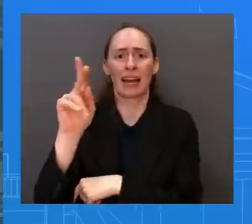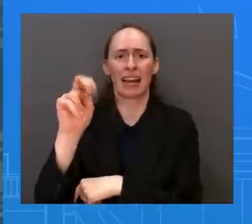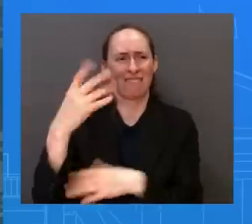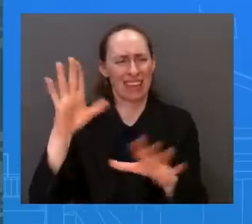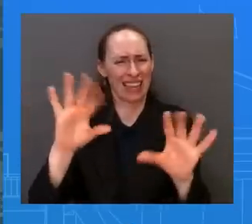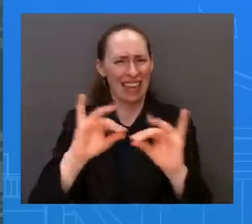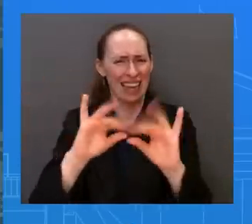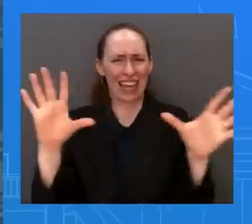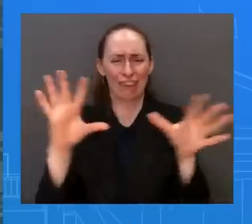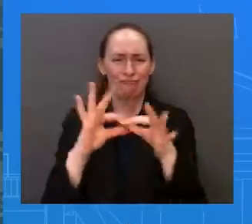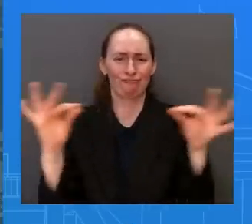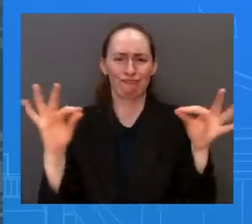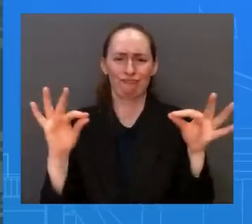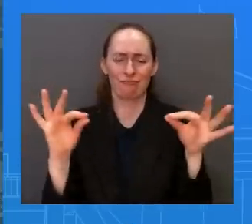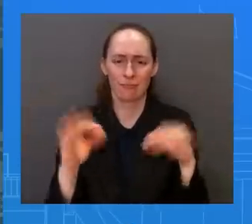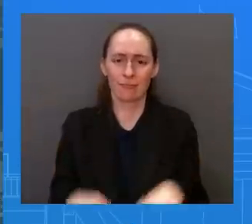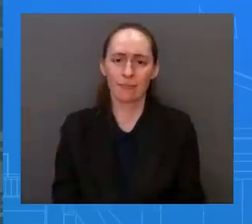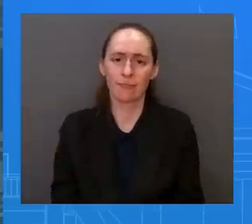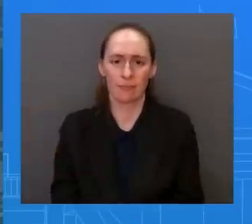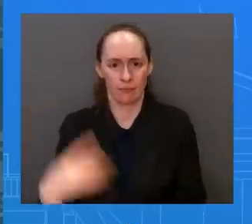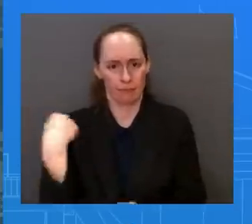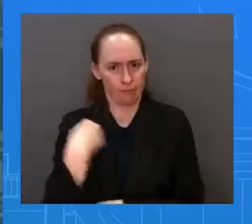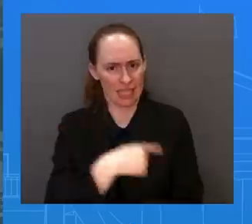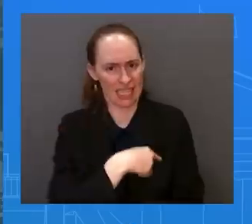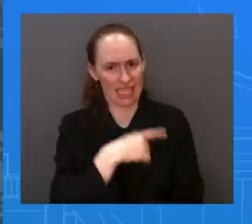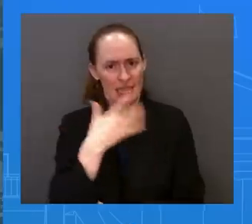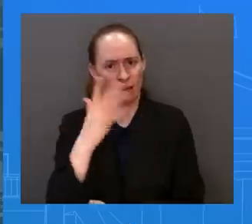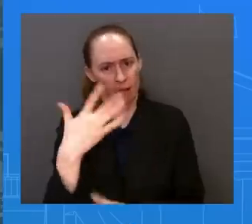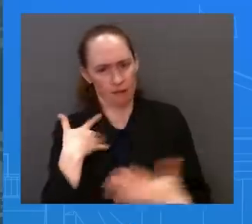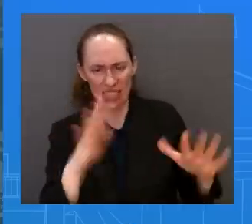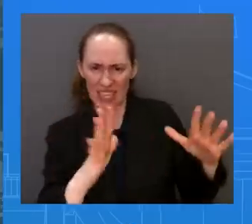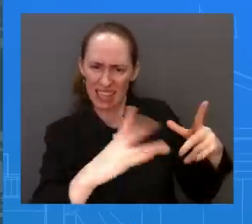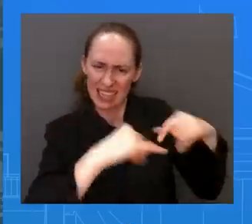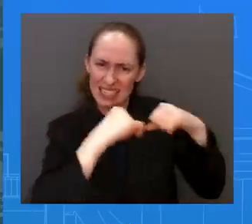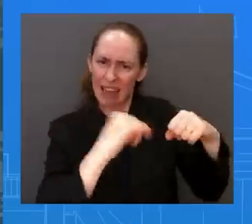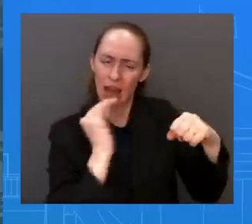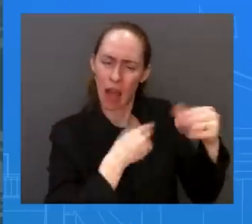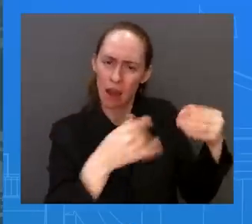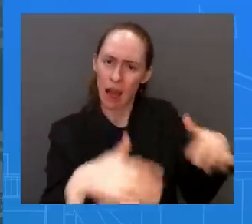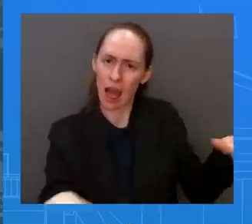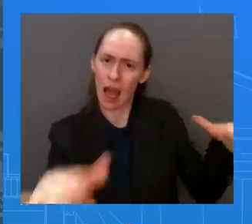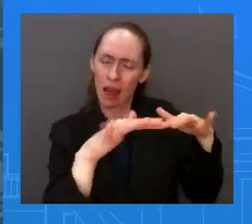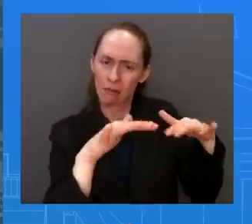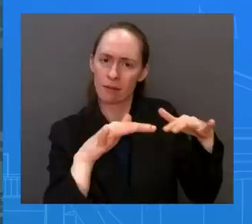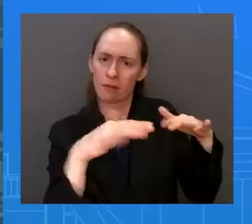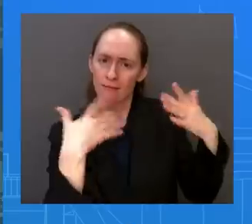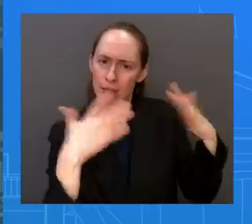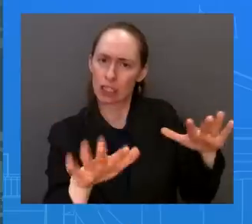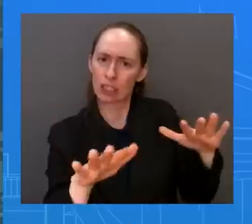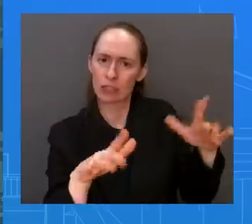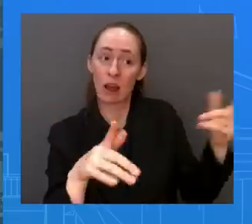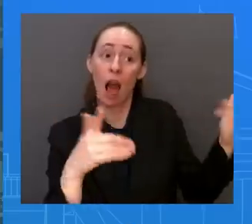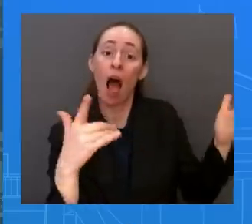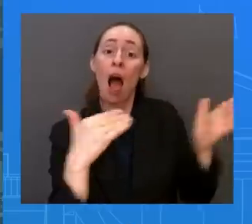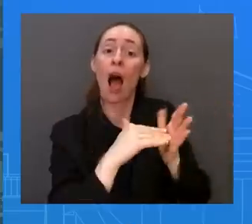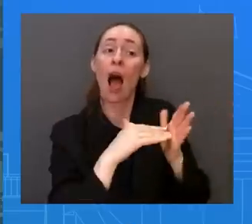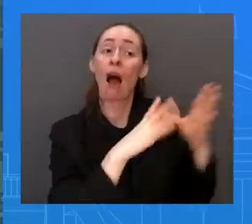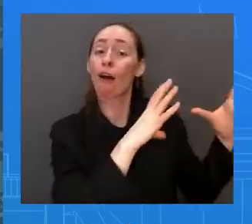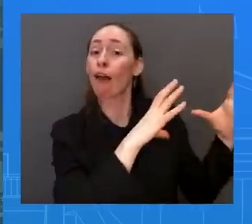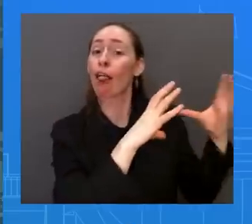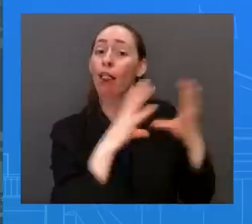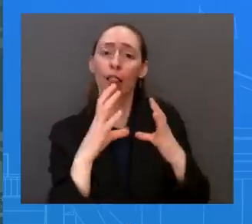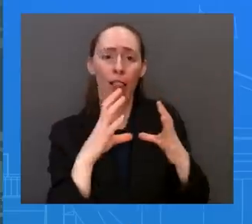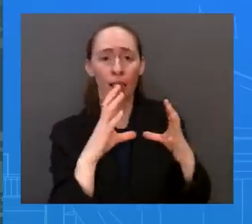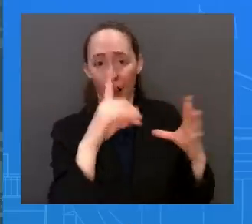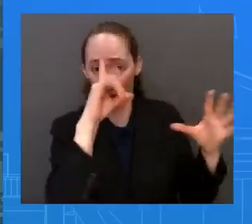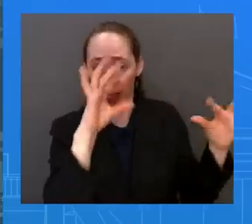vigorously defend our homeland and sovereignty. That is something that we've also made very clear. But we're just not going to get into diplomatic conversations from